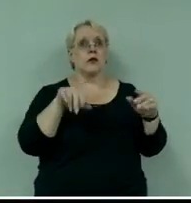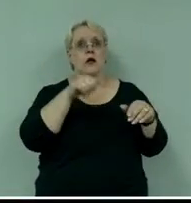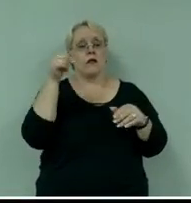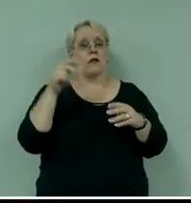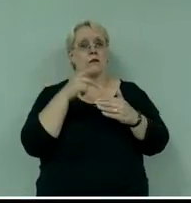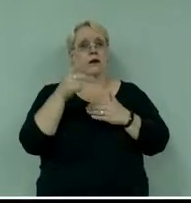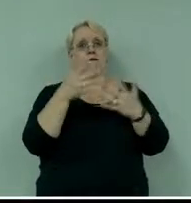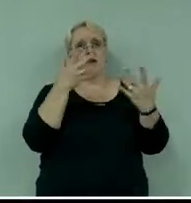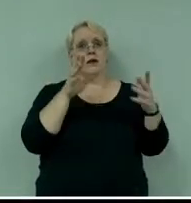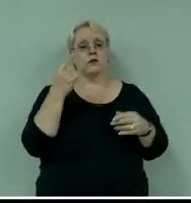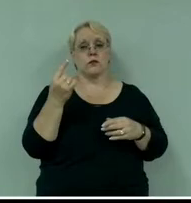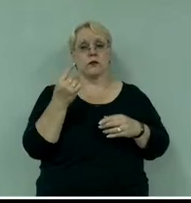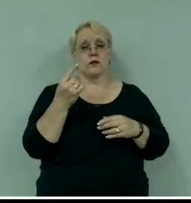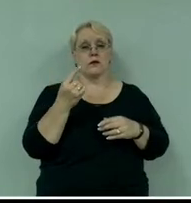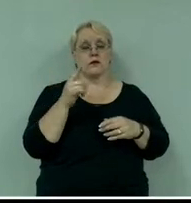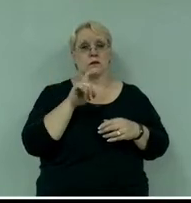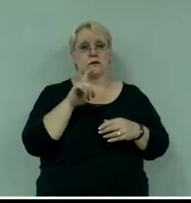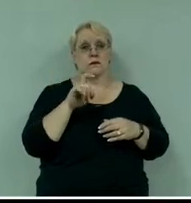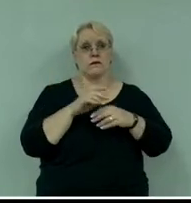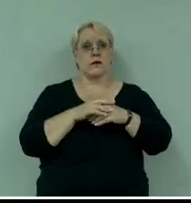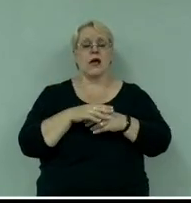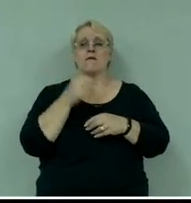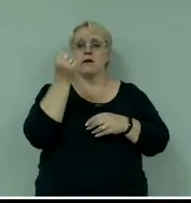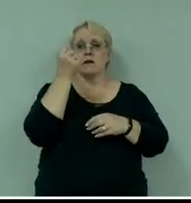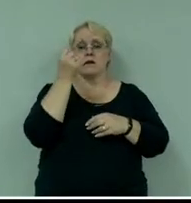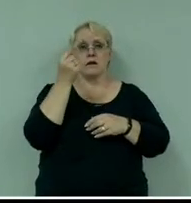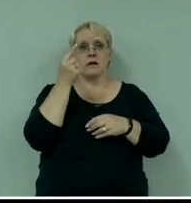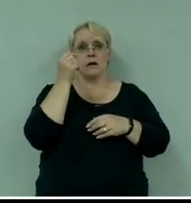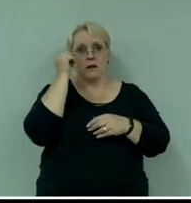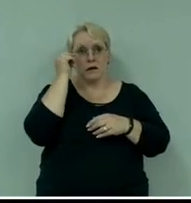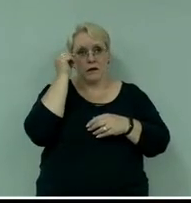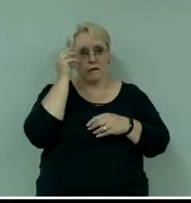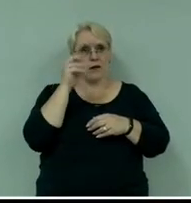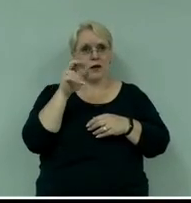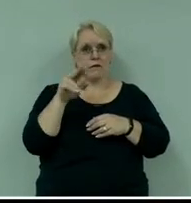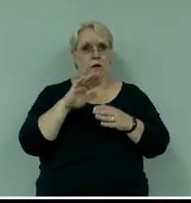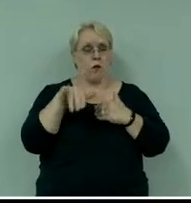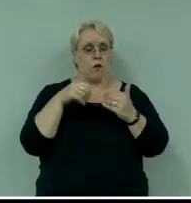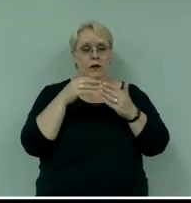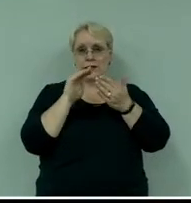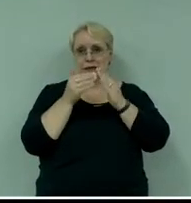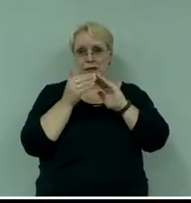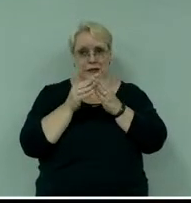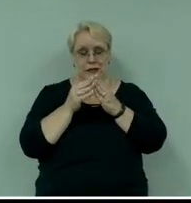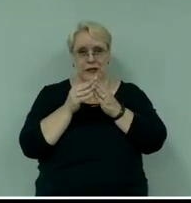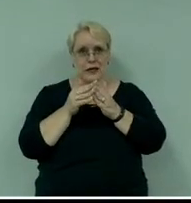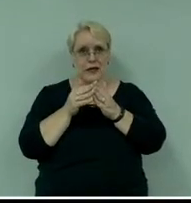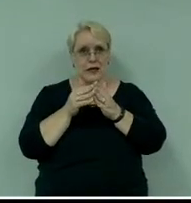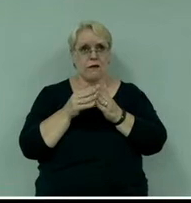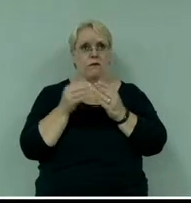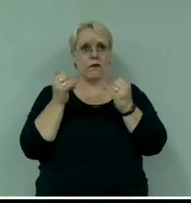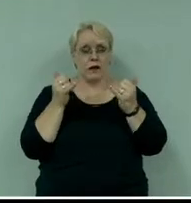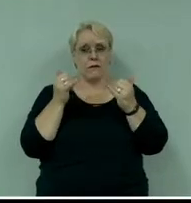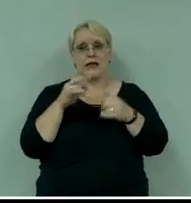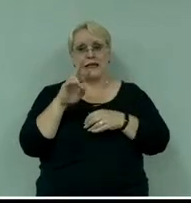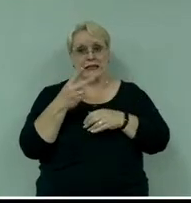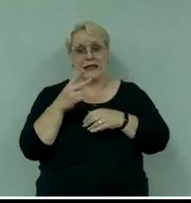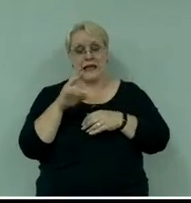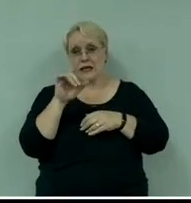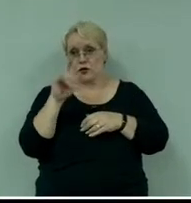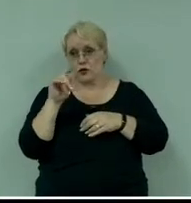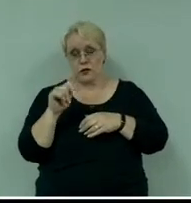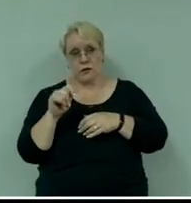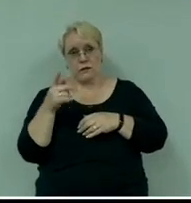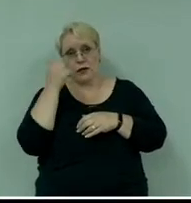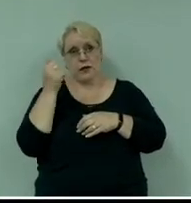project to finish one, right? Yeah. But you have to understand, sir, I'm the mayor of the whole city, and I'm getting a lot of static right now in the second district, rightfully